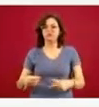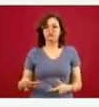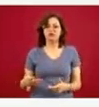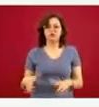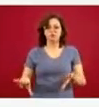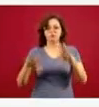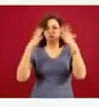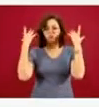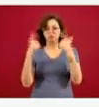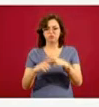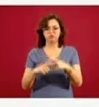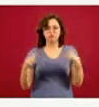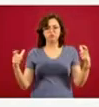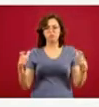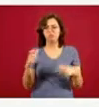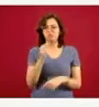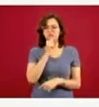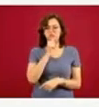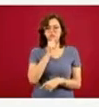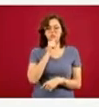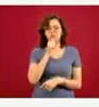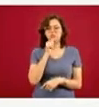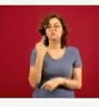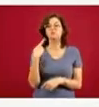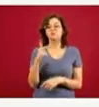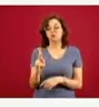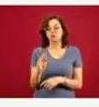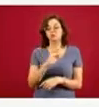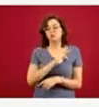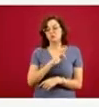number of new confirmed cases per day.